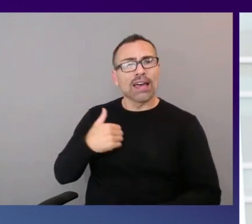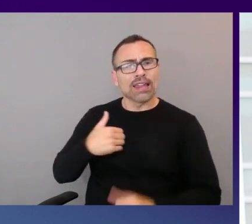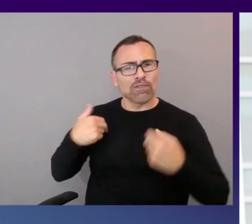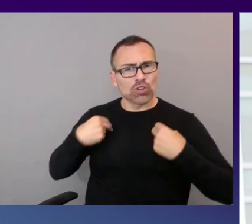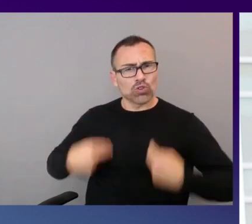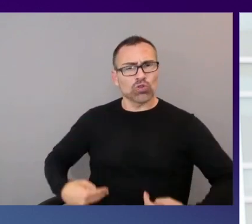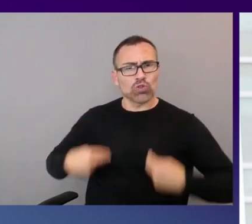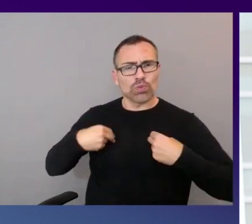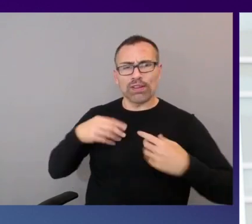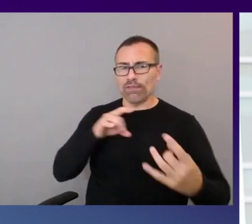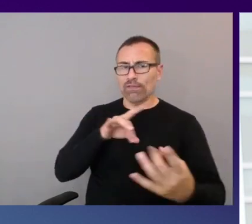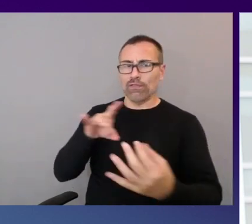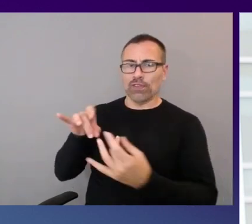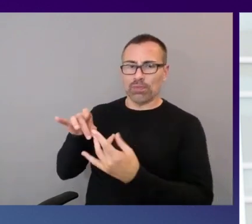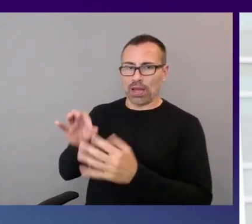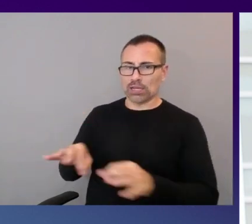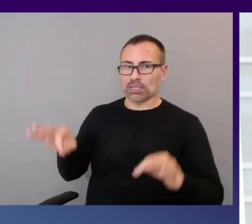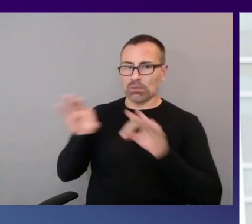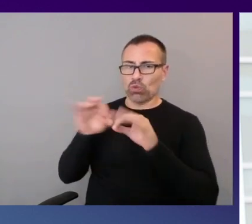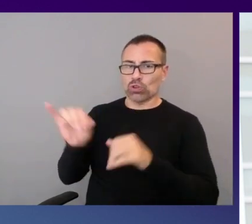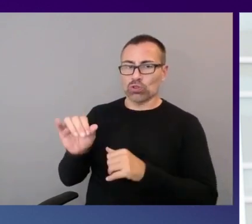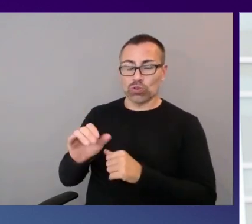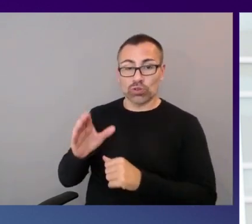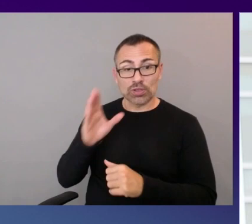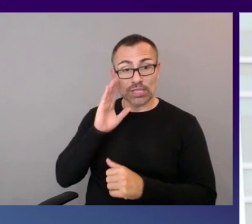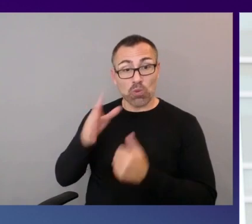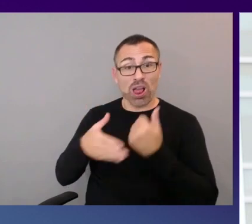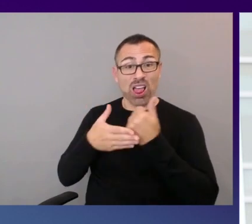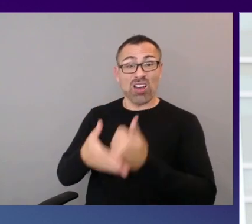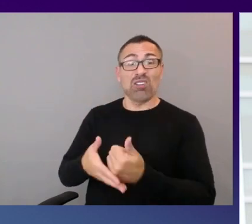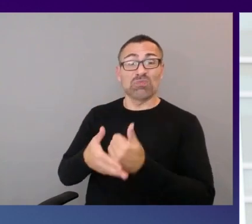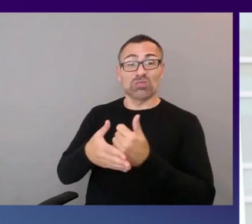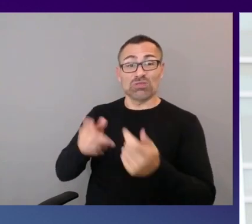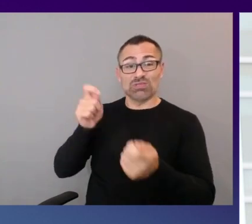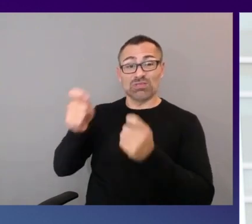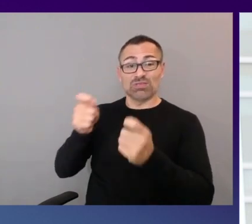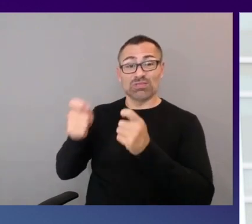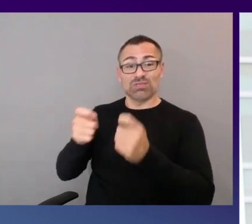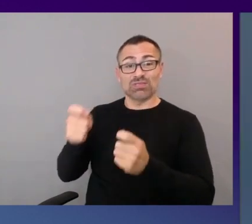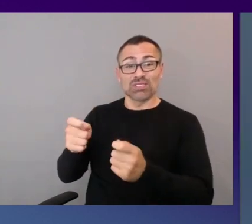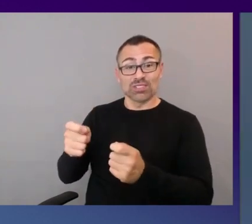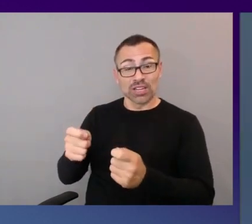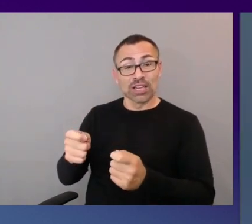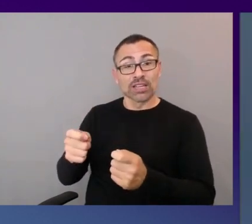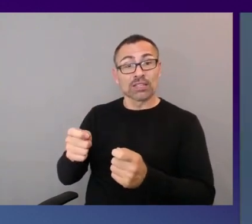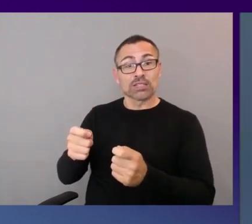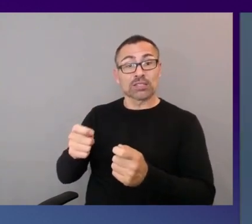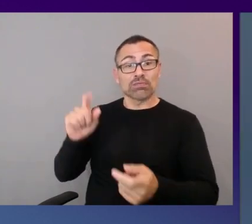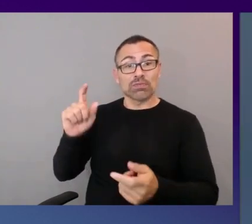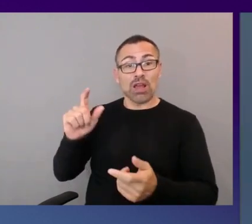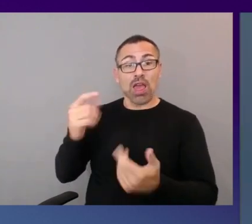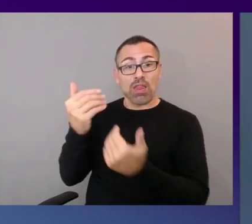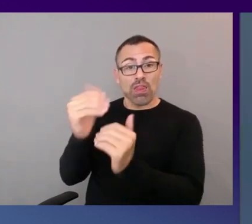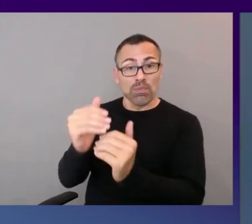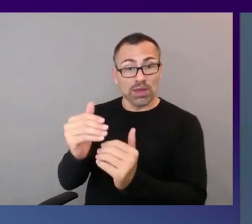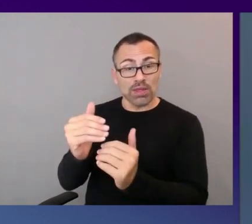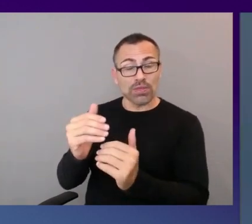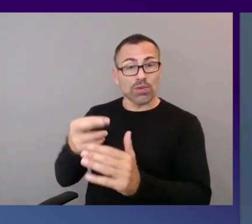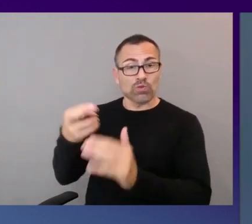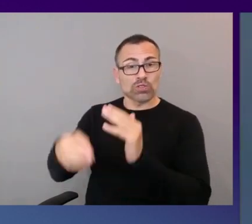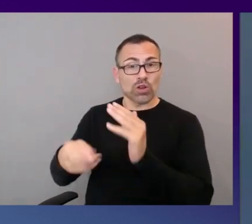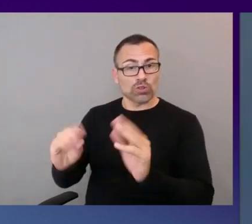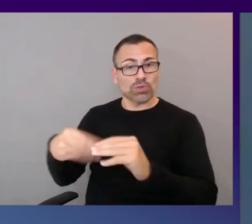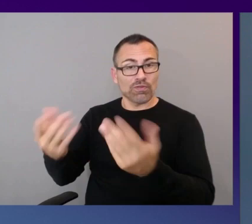as well, because that is actually going to help to refine the kind of output that's provided. Then we have, you know, things